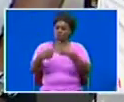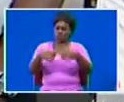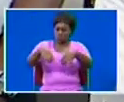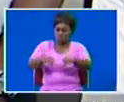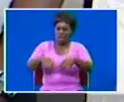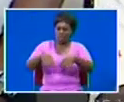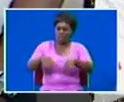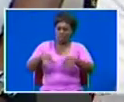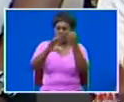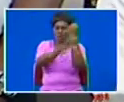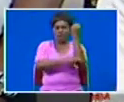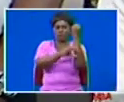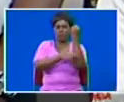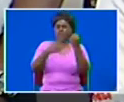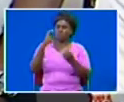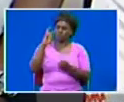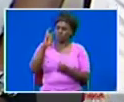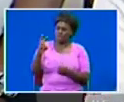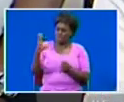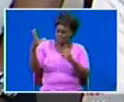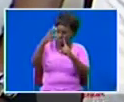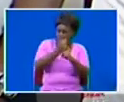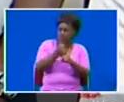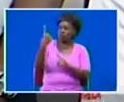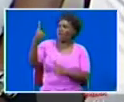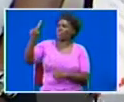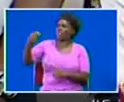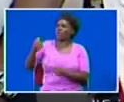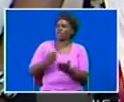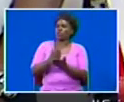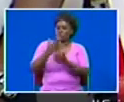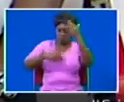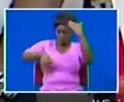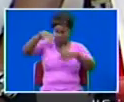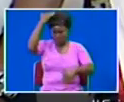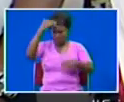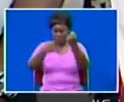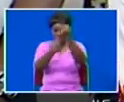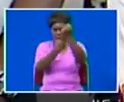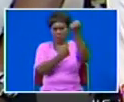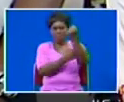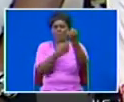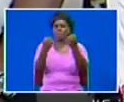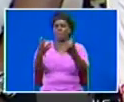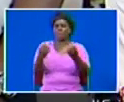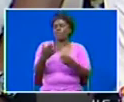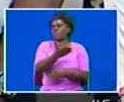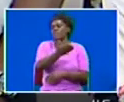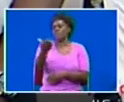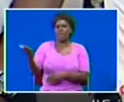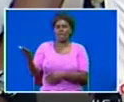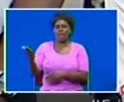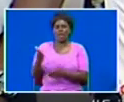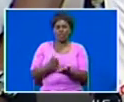this country until we see 1,000 students go through university because of the generous giving of many, many out there through